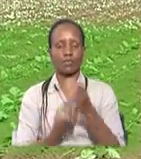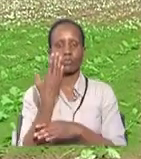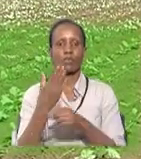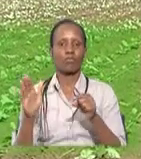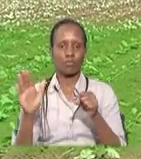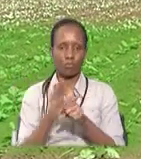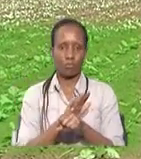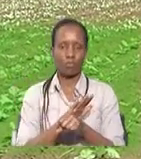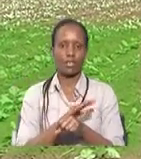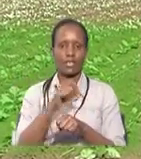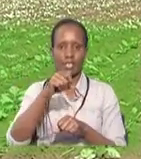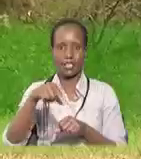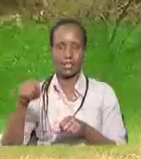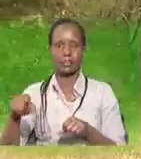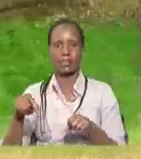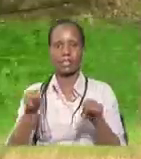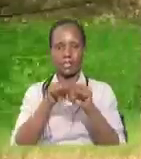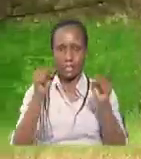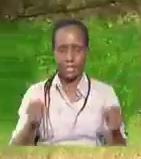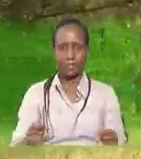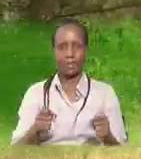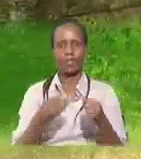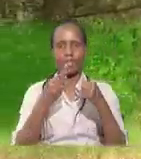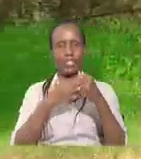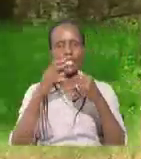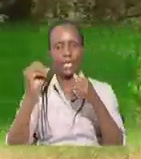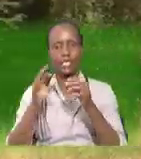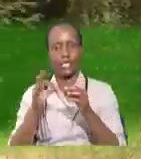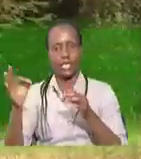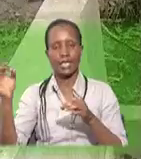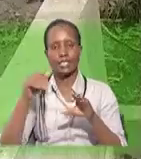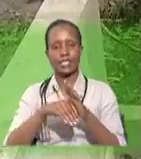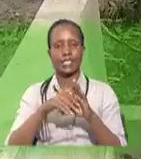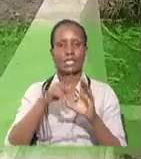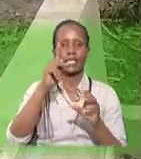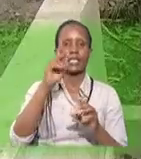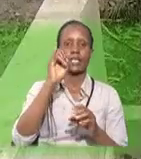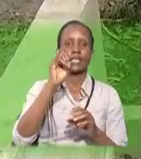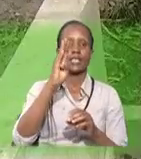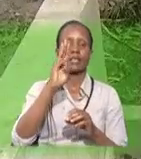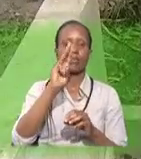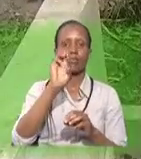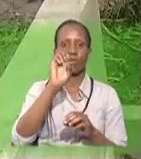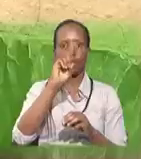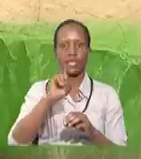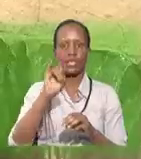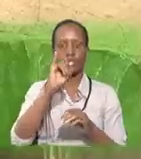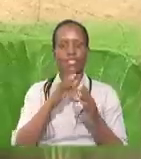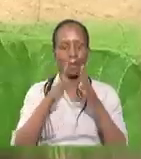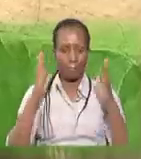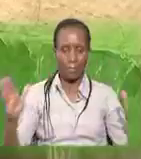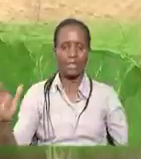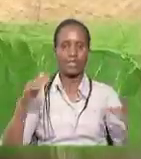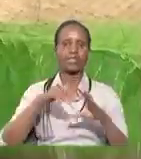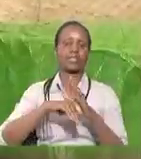a complete drip irrigation system for 800 acres in Kibwezi, making the scheme the largest drip irrigation system